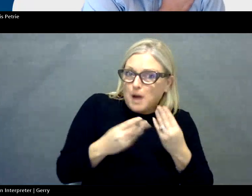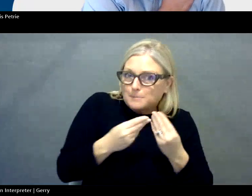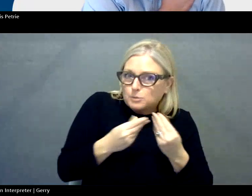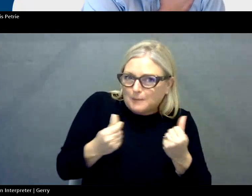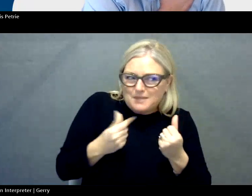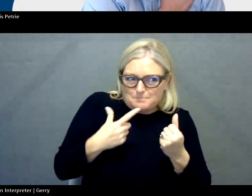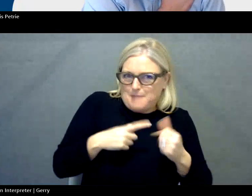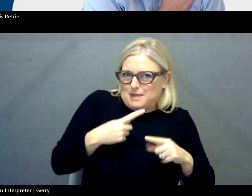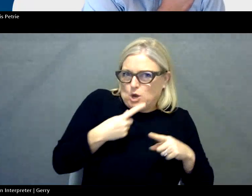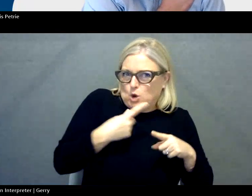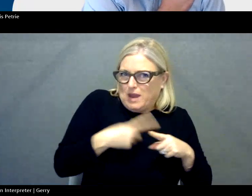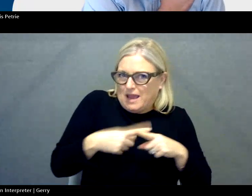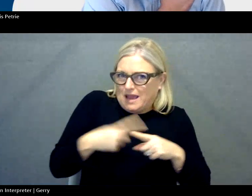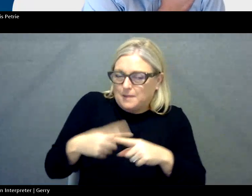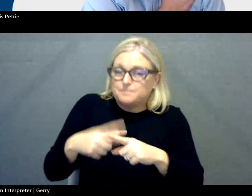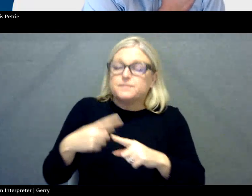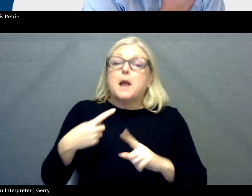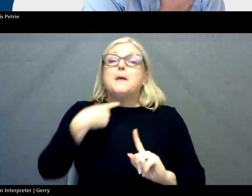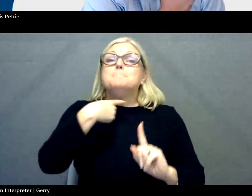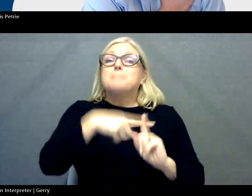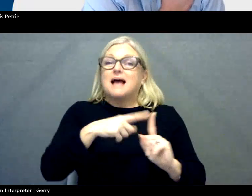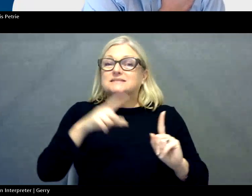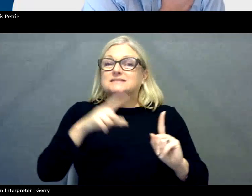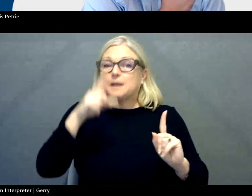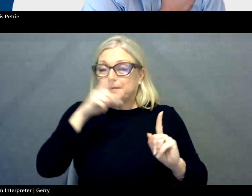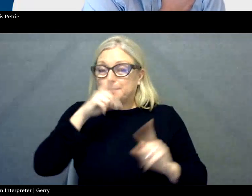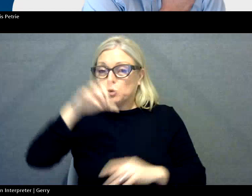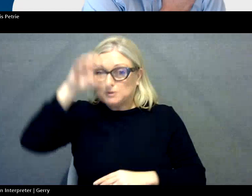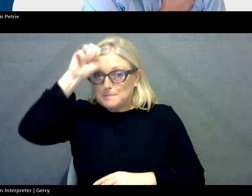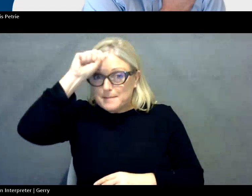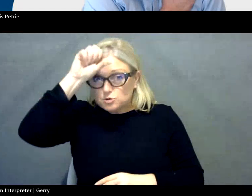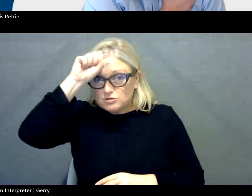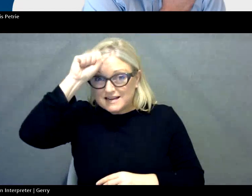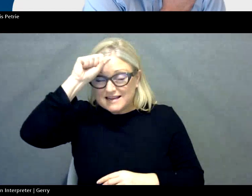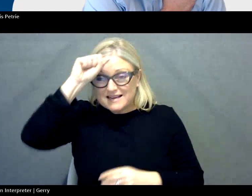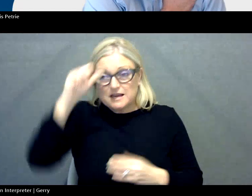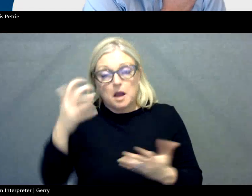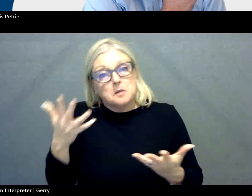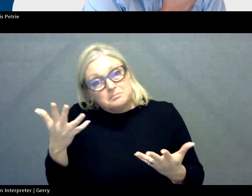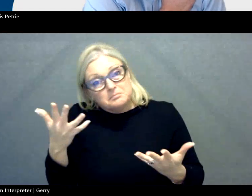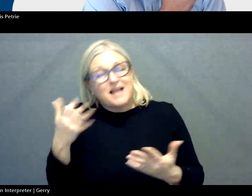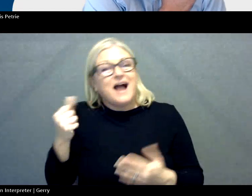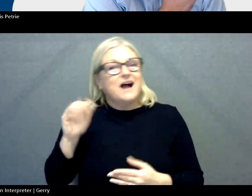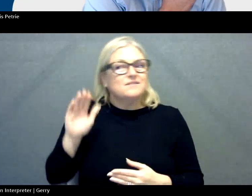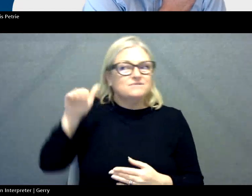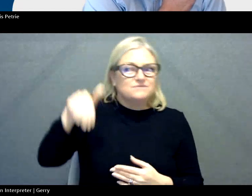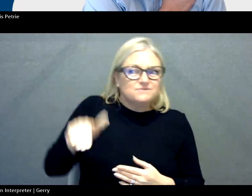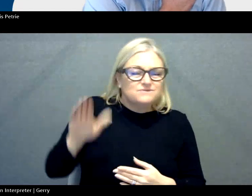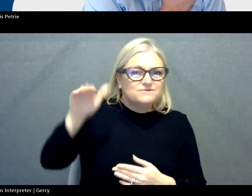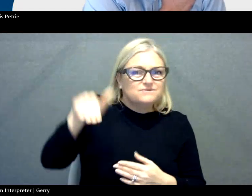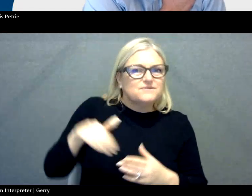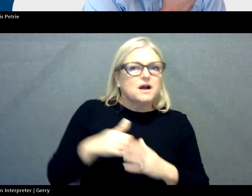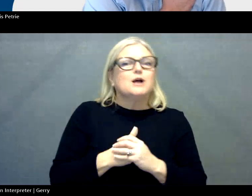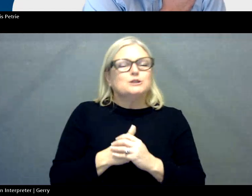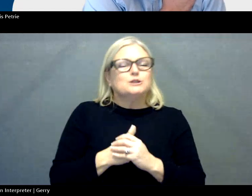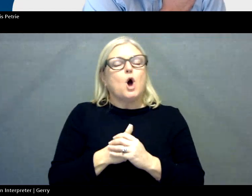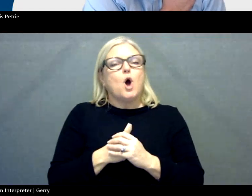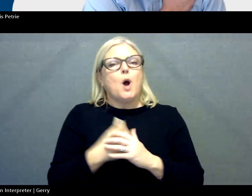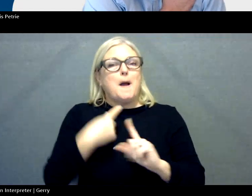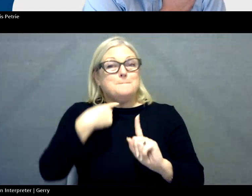recall goes down a little bit and their well-being fluctuates somewhat. So you have to be careful that you don't get them on a bad day. And so